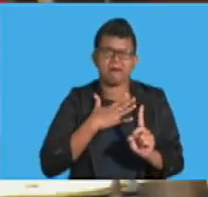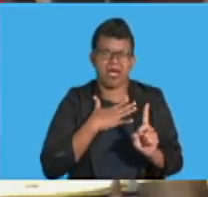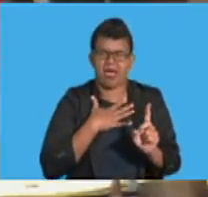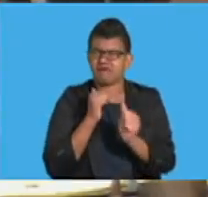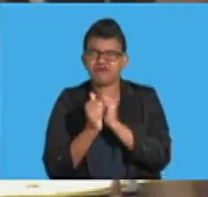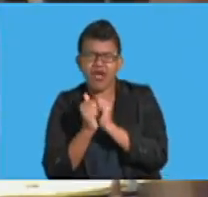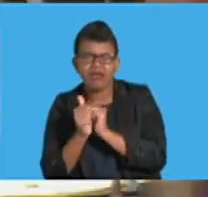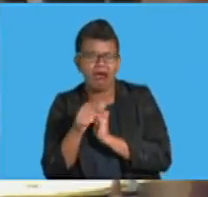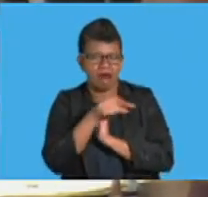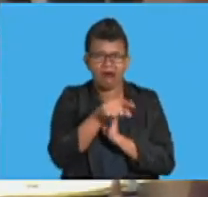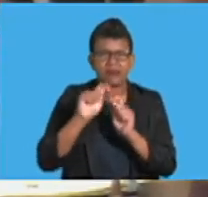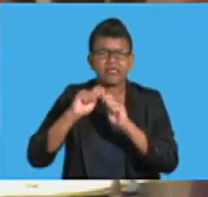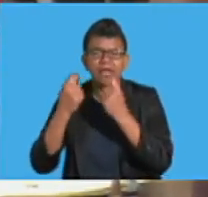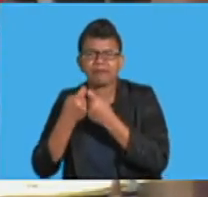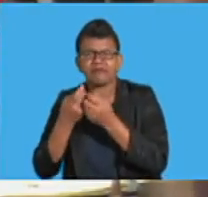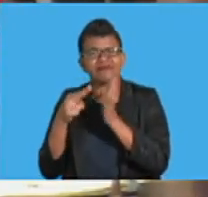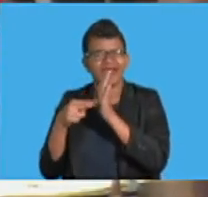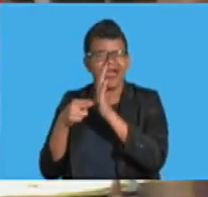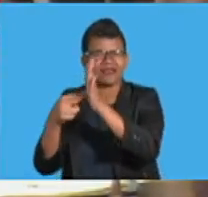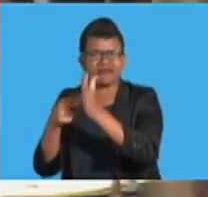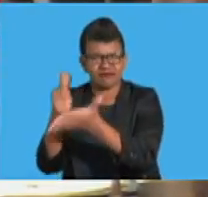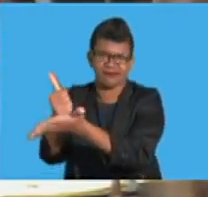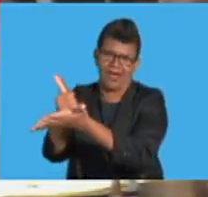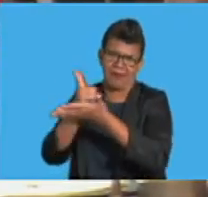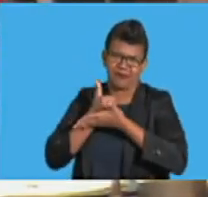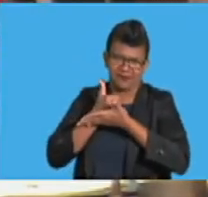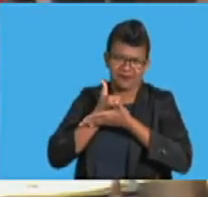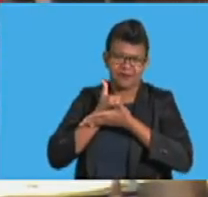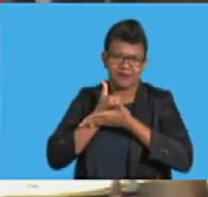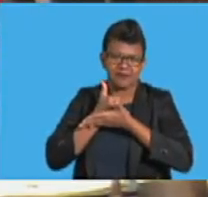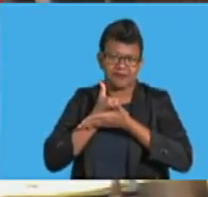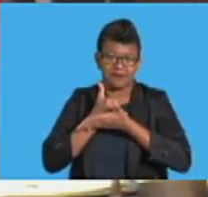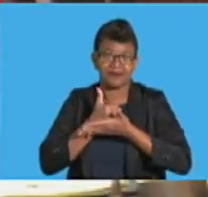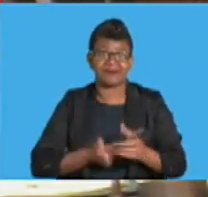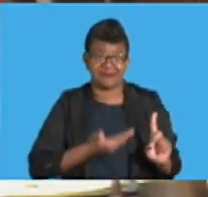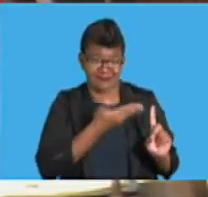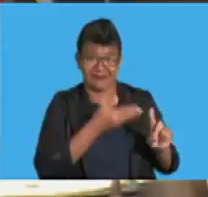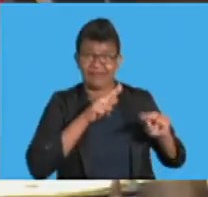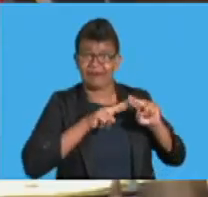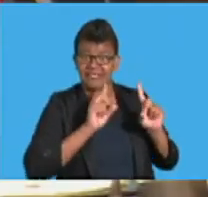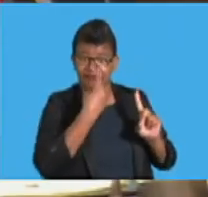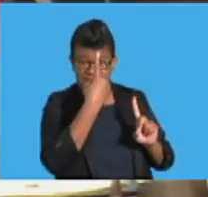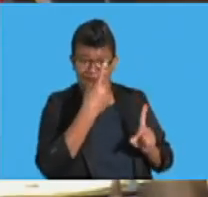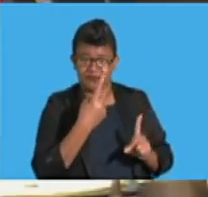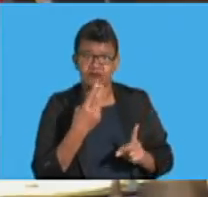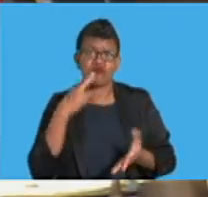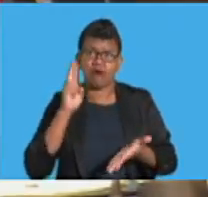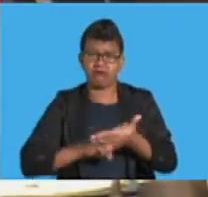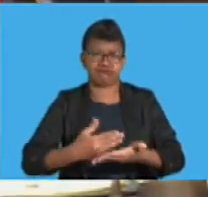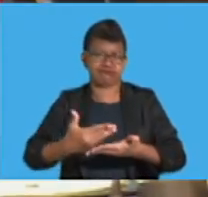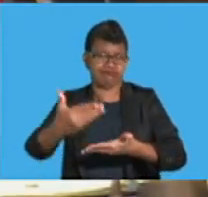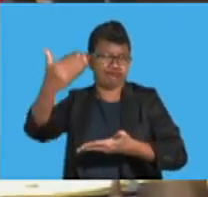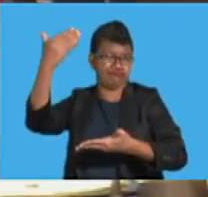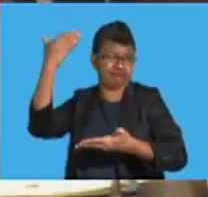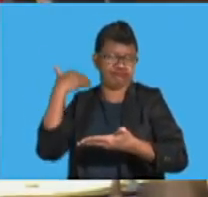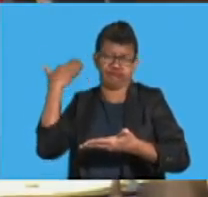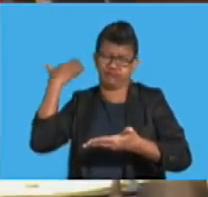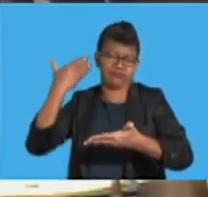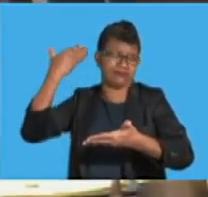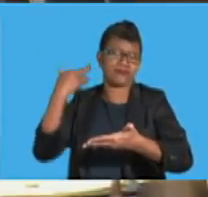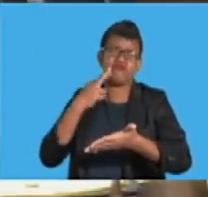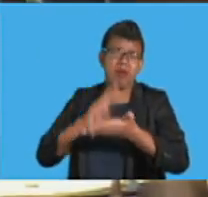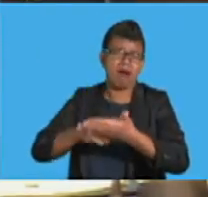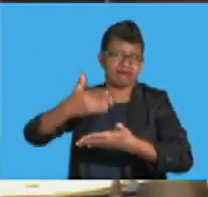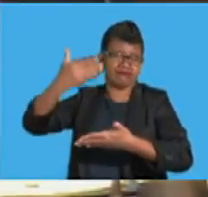team from Nandi. Madam Speaker, Fiji First record during its 4 years term speaks volumes for its commitment to